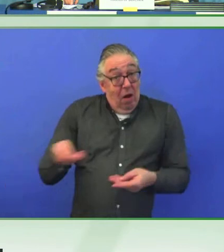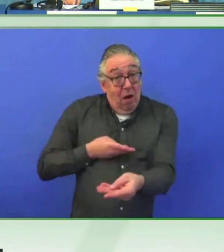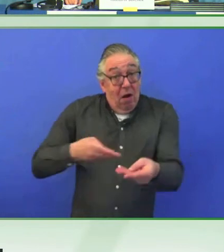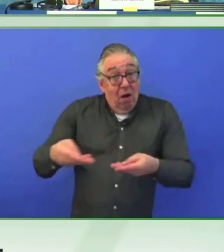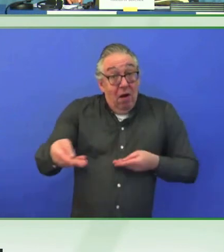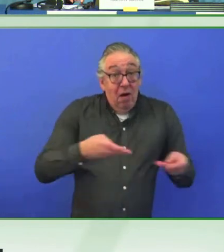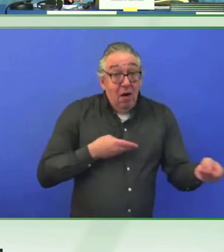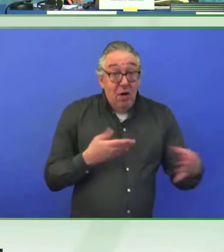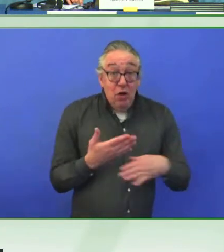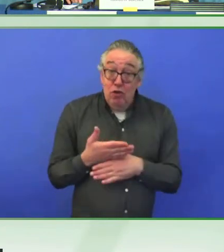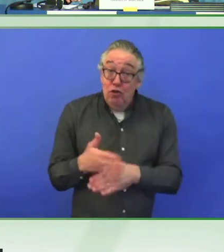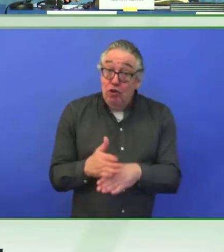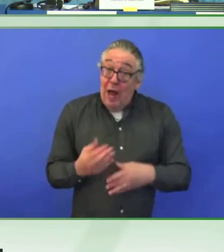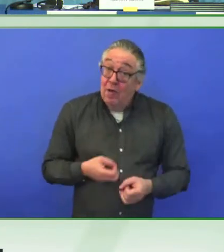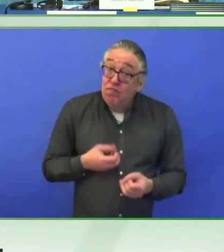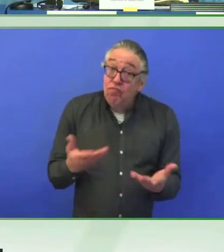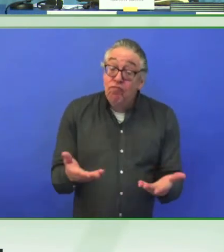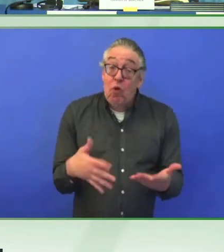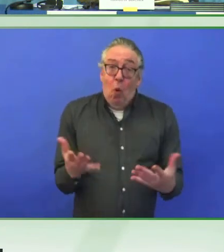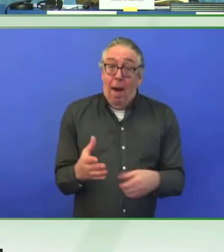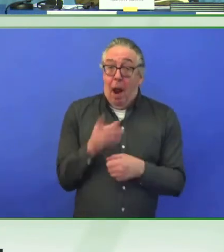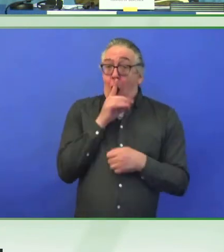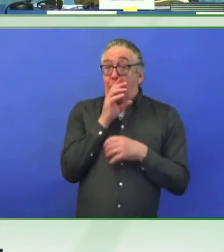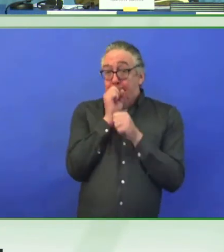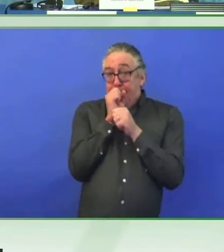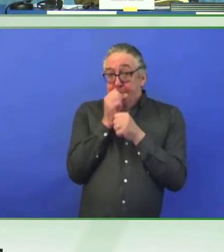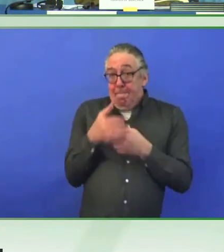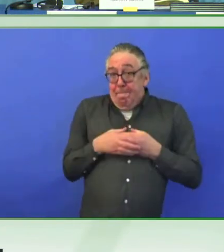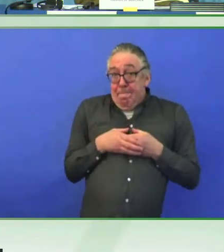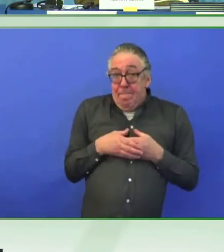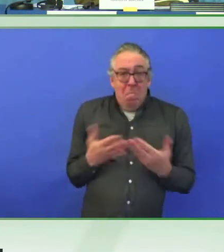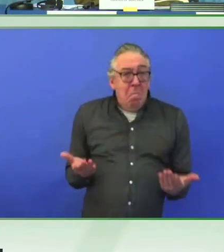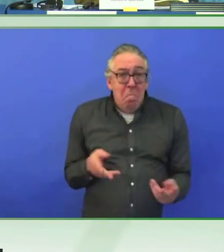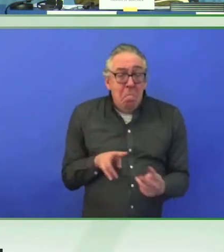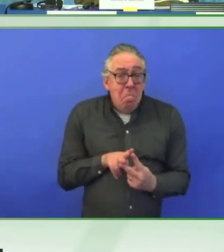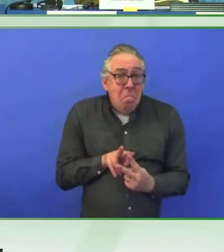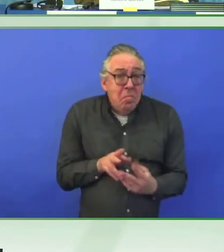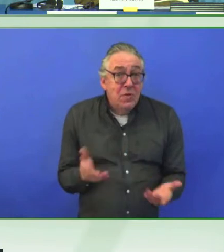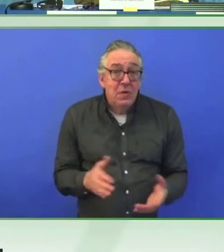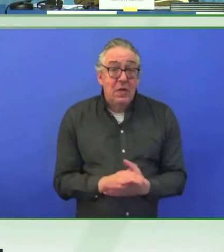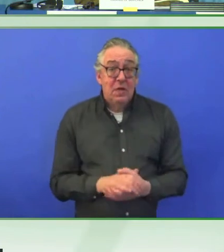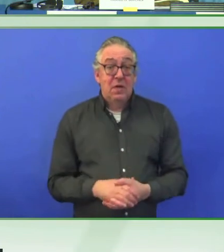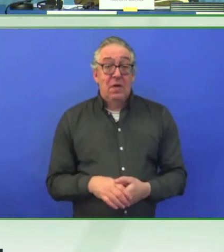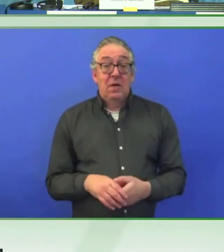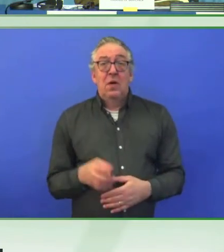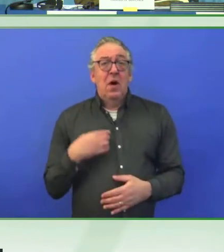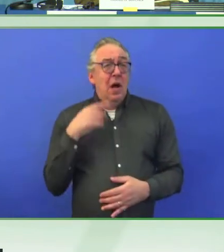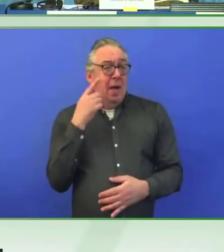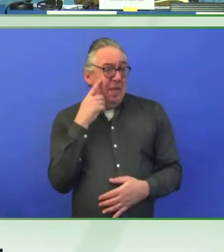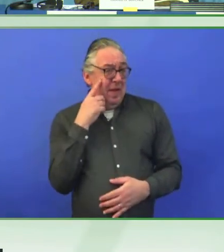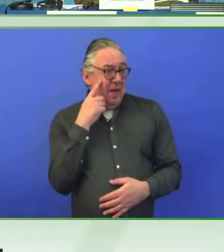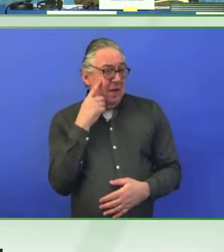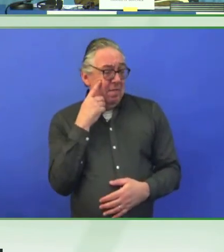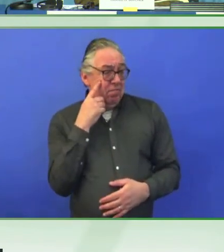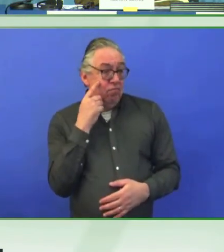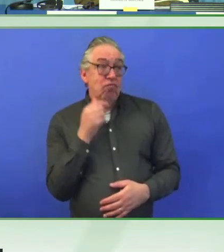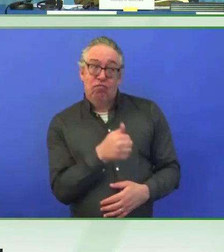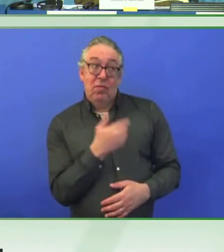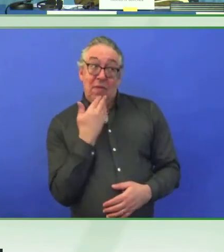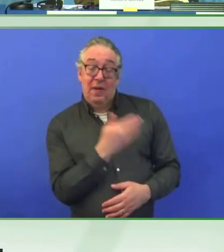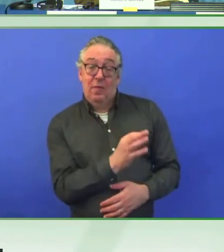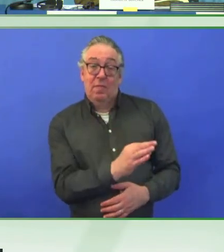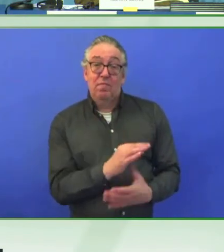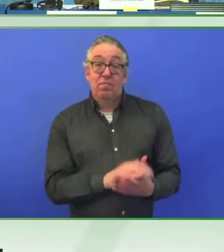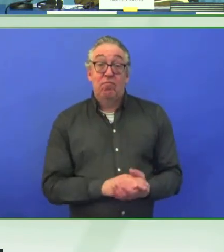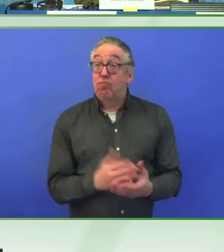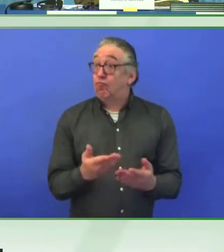Yeah, thanks a lot, Tom. I think we might ask this question to to anybody who feels that